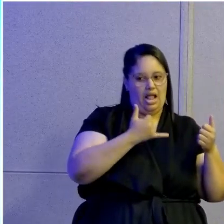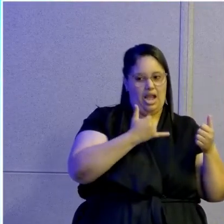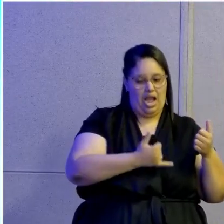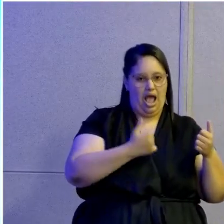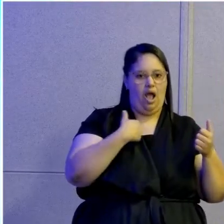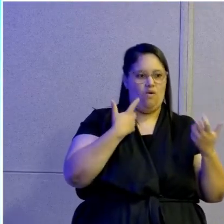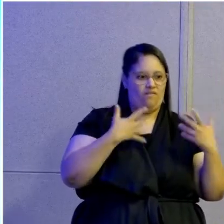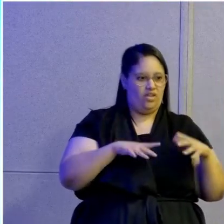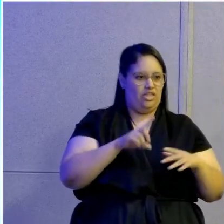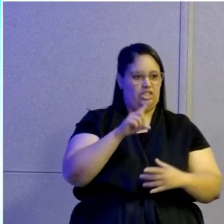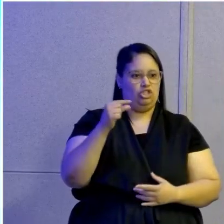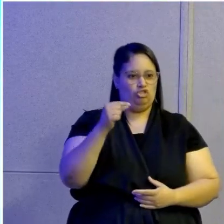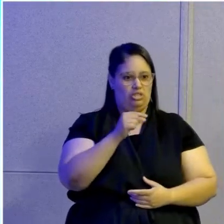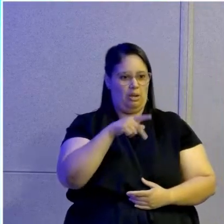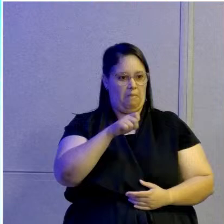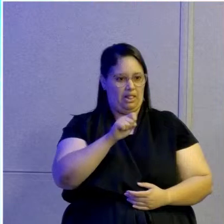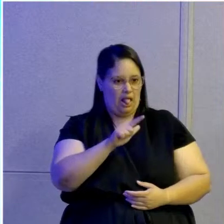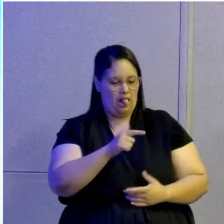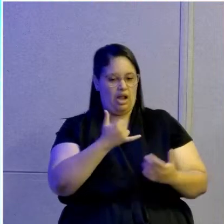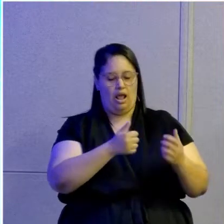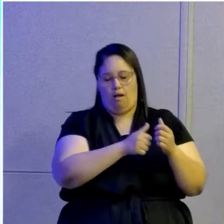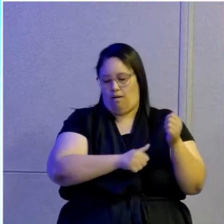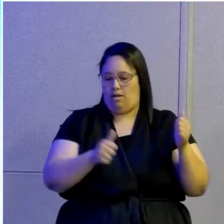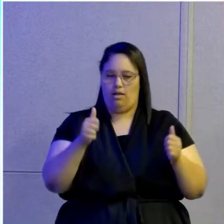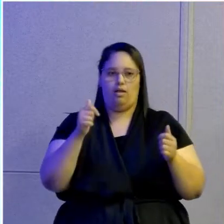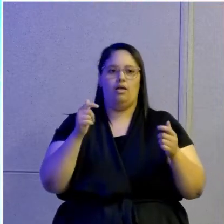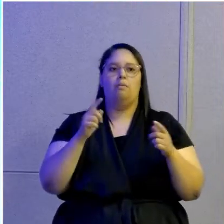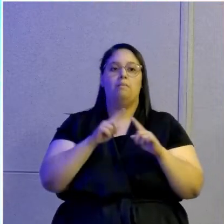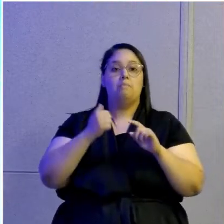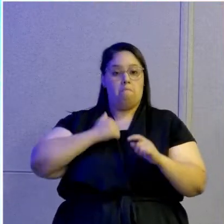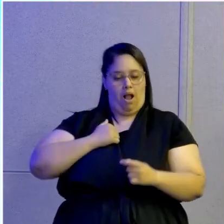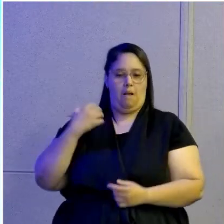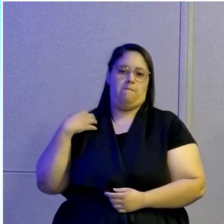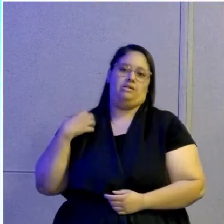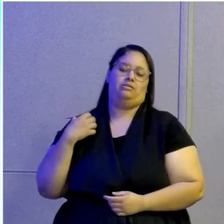about DDG Patel, you know. My minister,